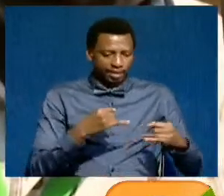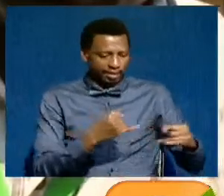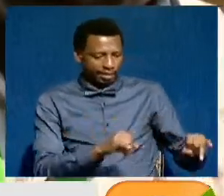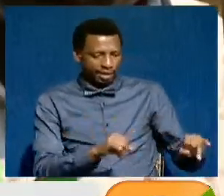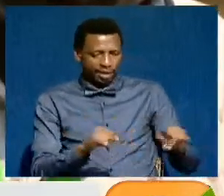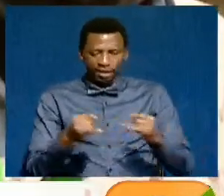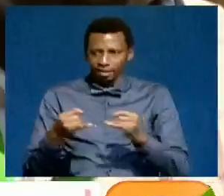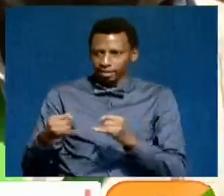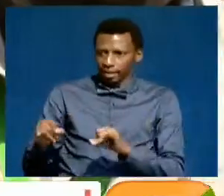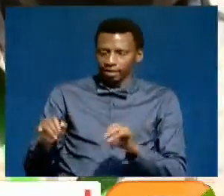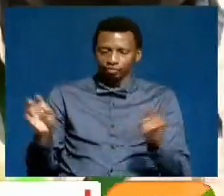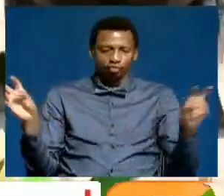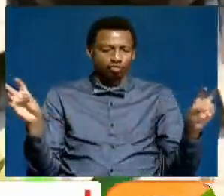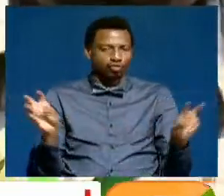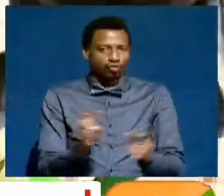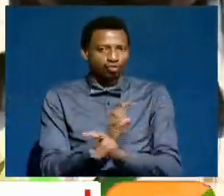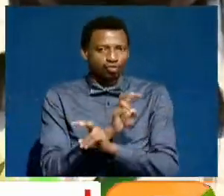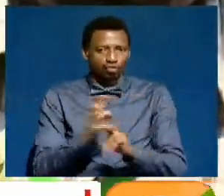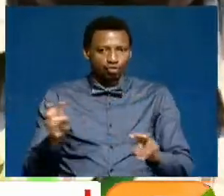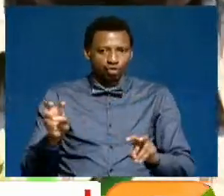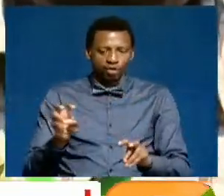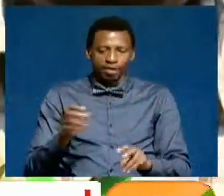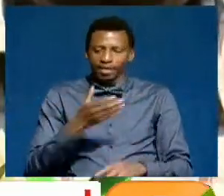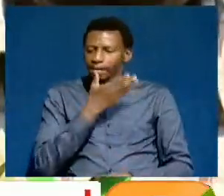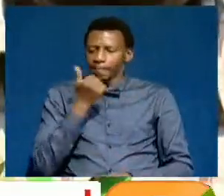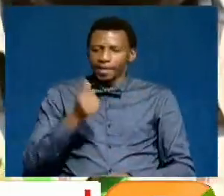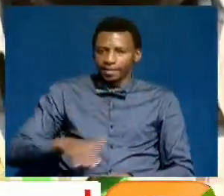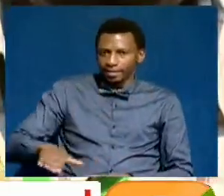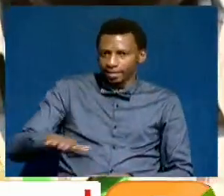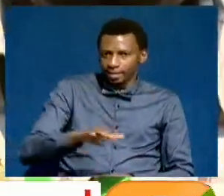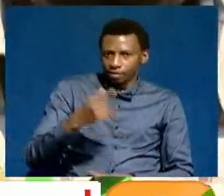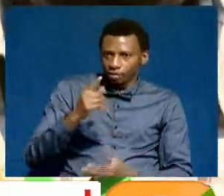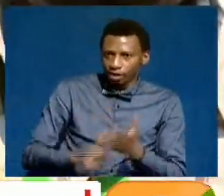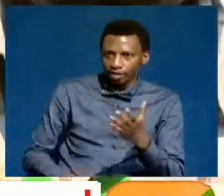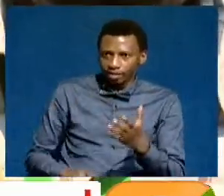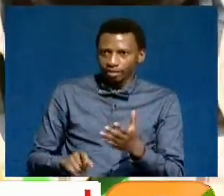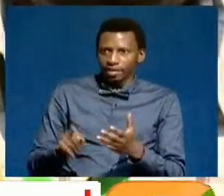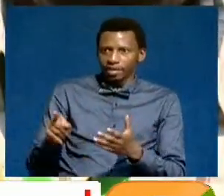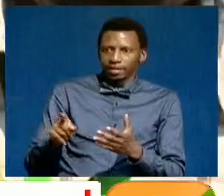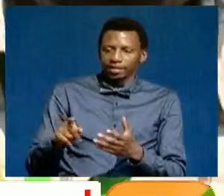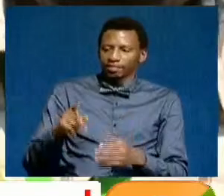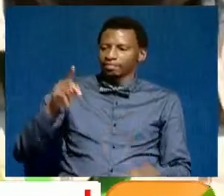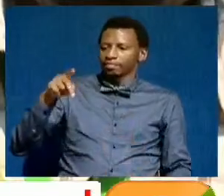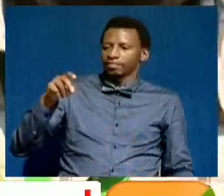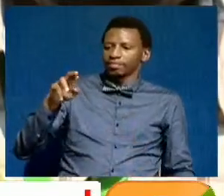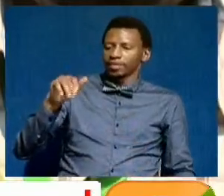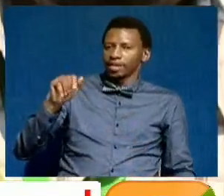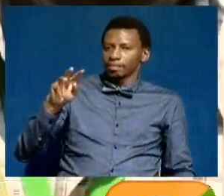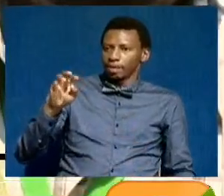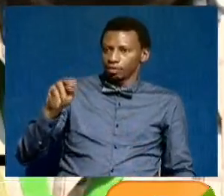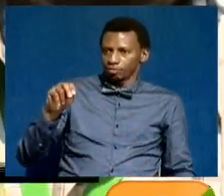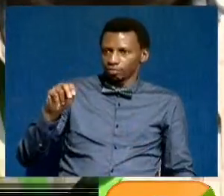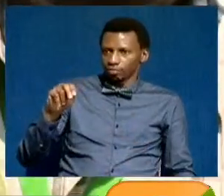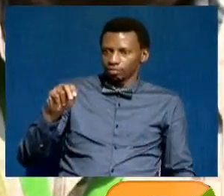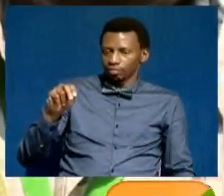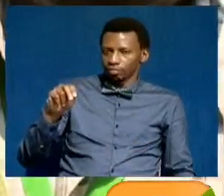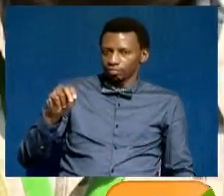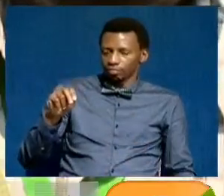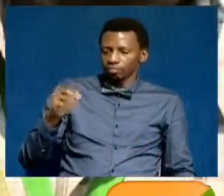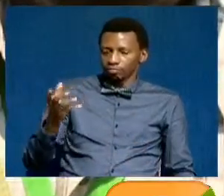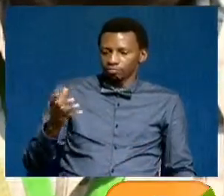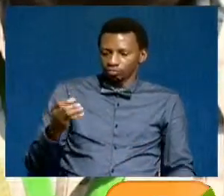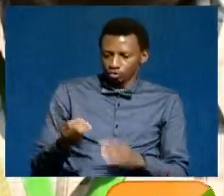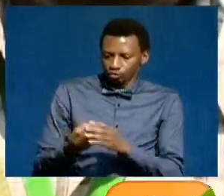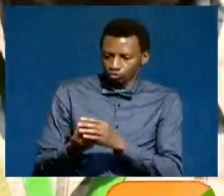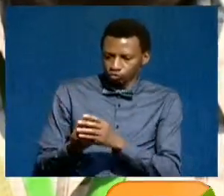an appropriate location to have a prawn hatchery that we could test on a